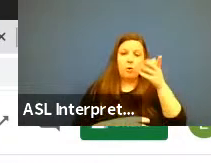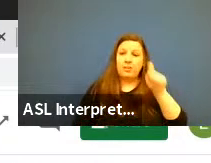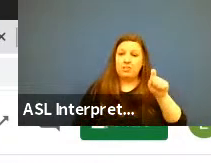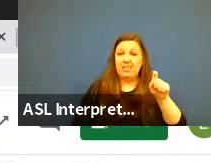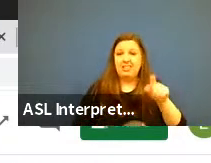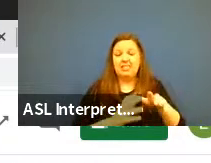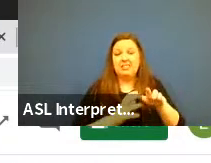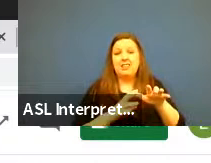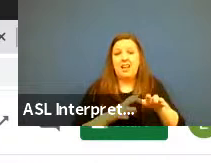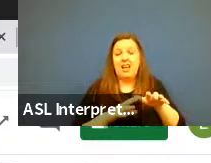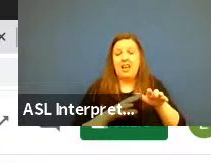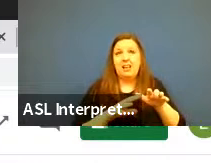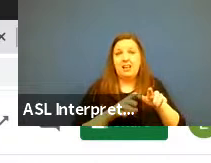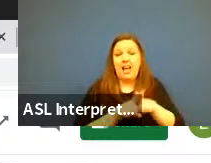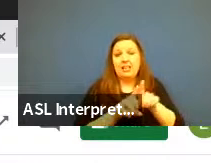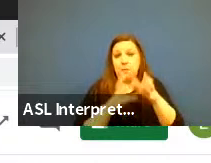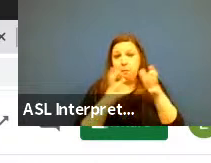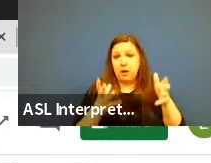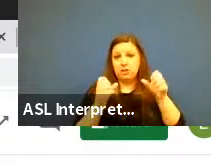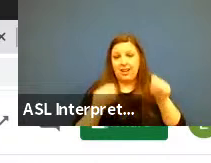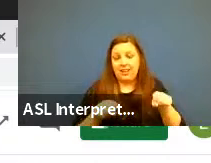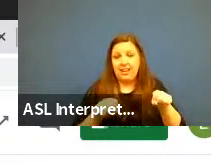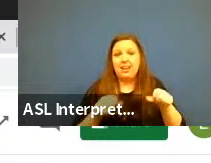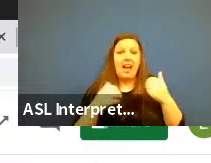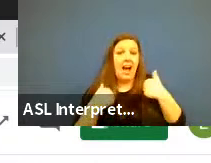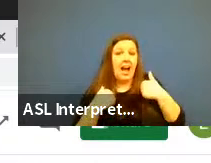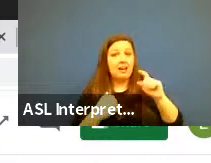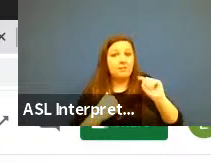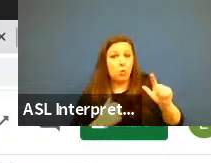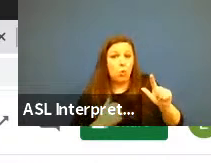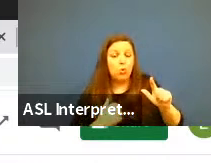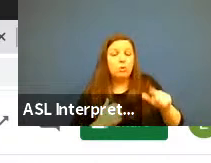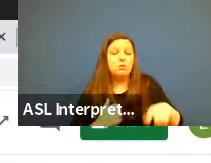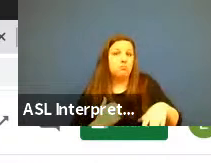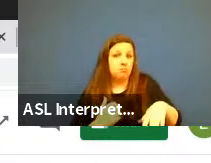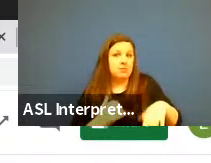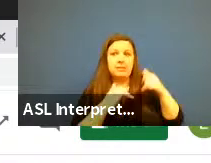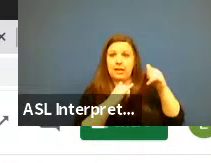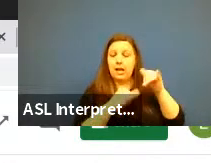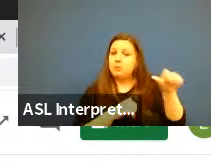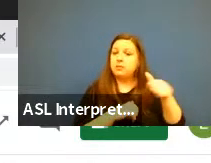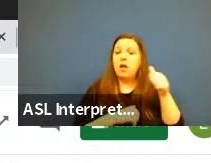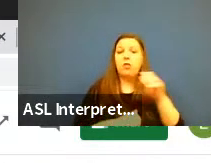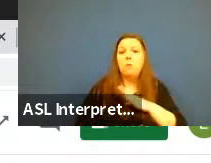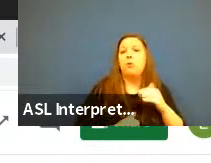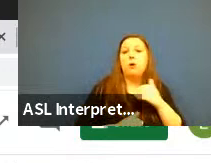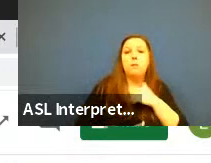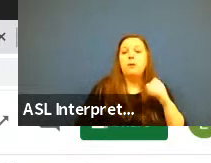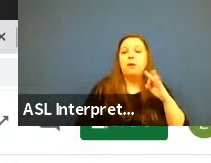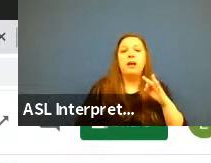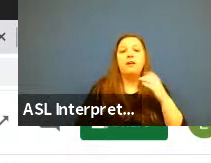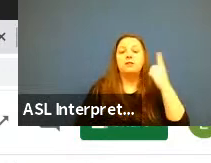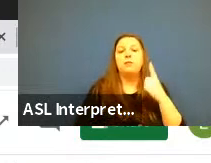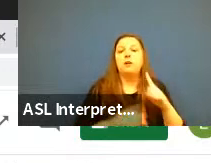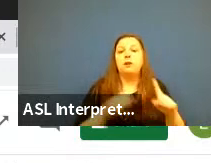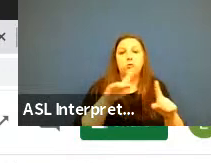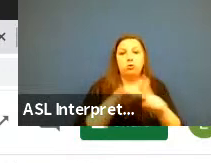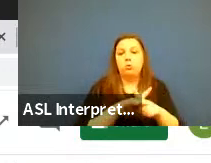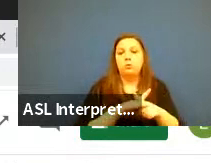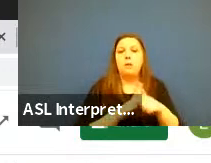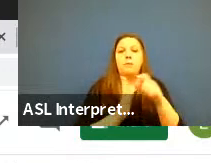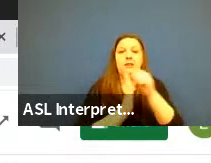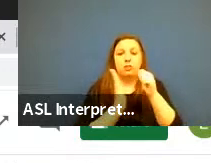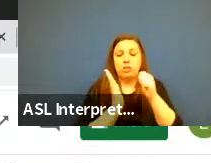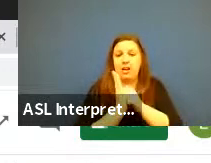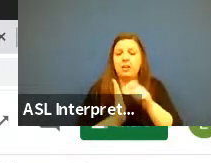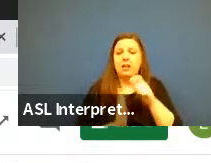have tools. And so I think every other board member does too. If anything hits the agenda that we need more information on, then we simply get to ask for more